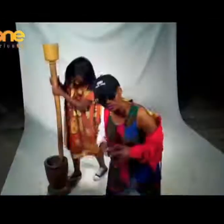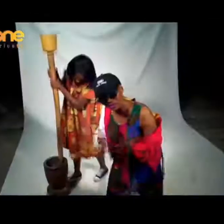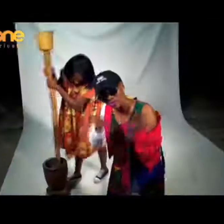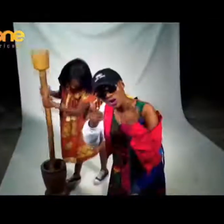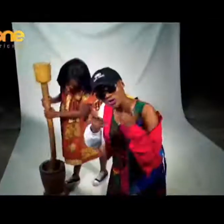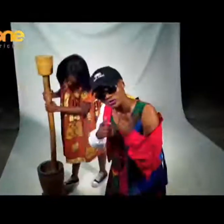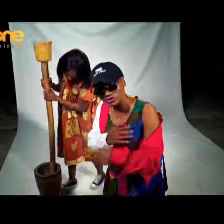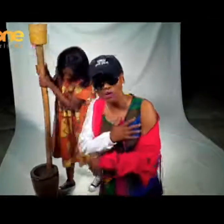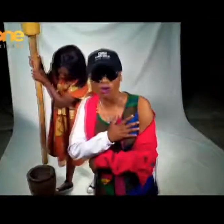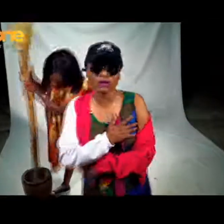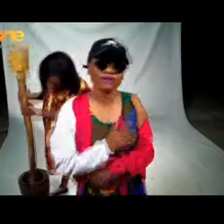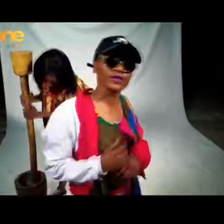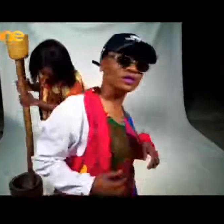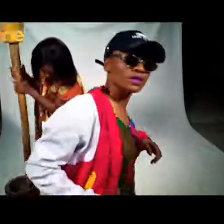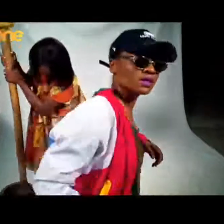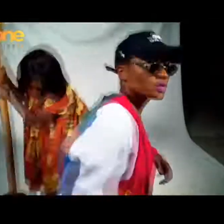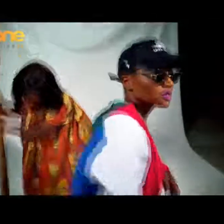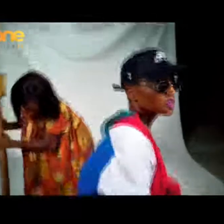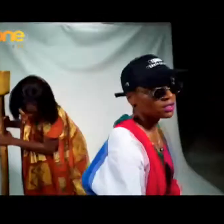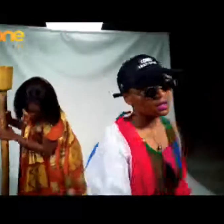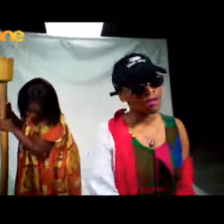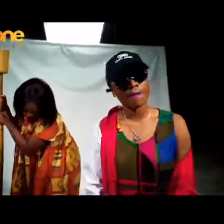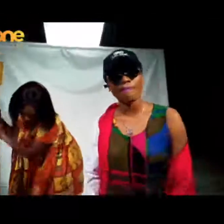gonna be the one you gonna feel.